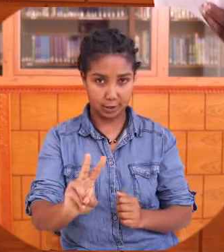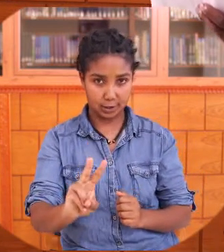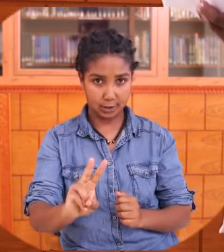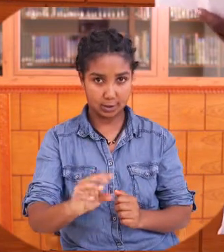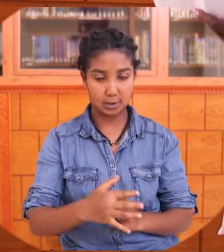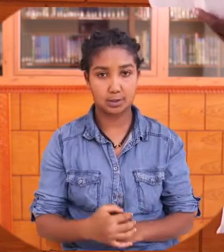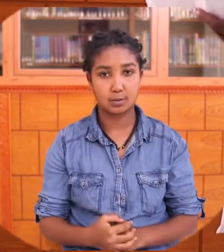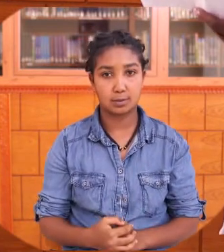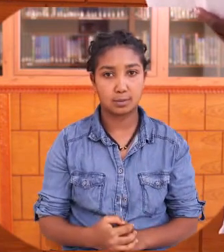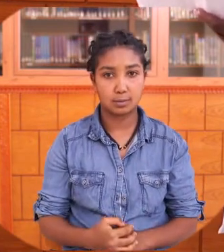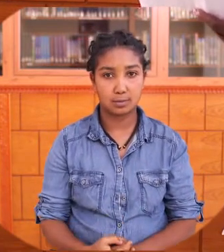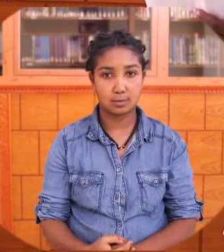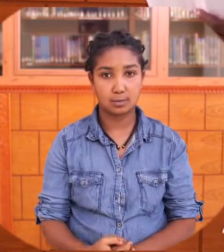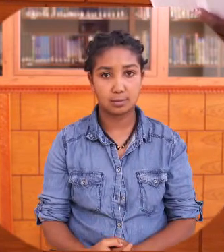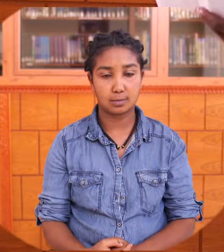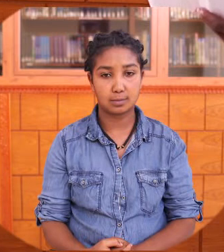Omnivorous.